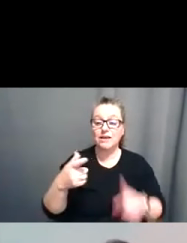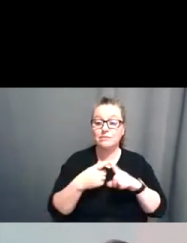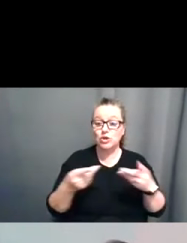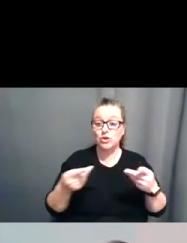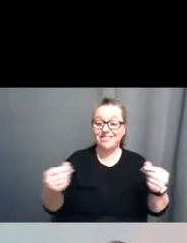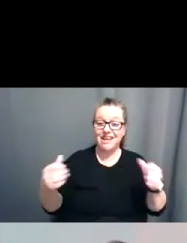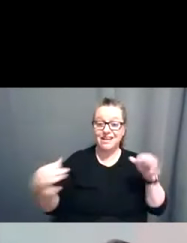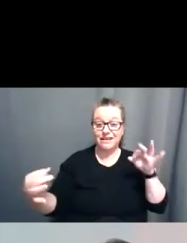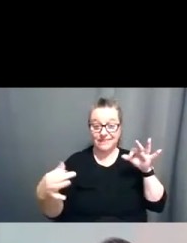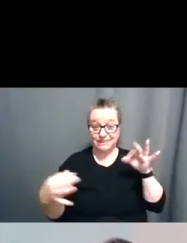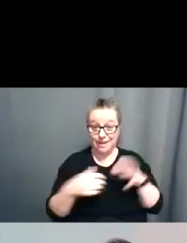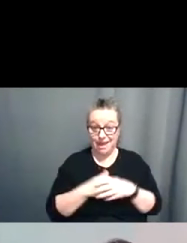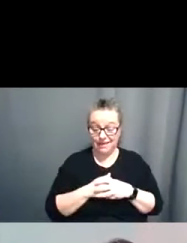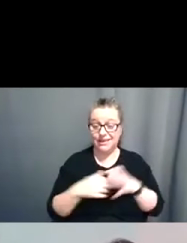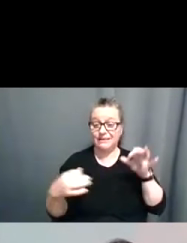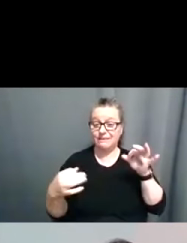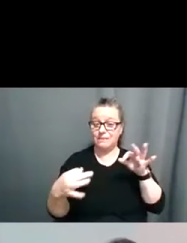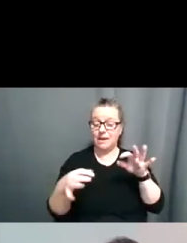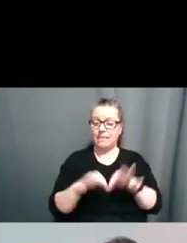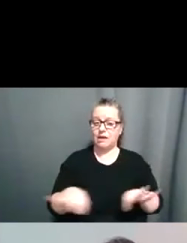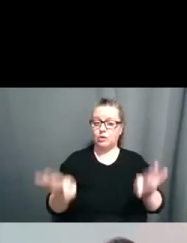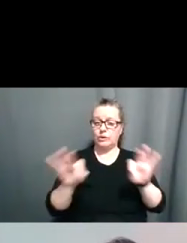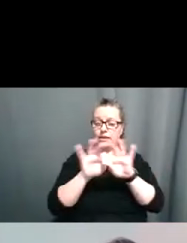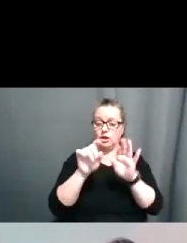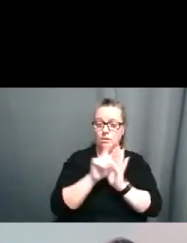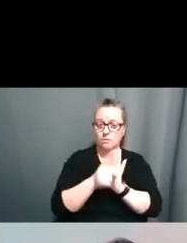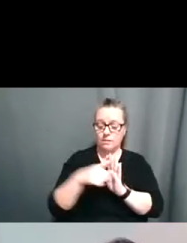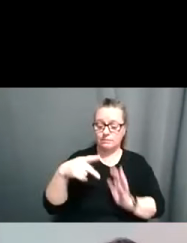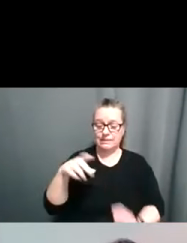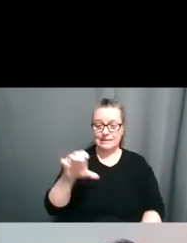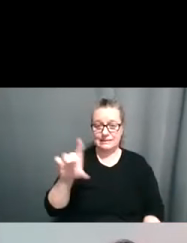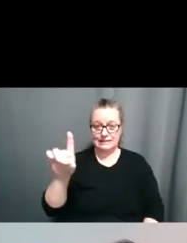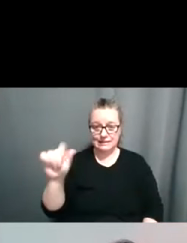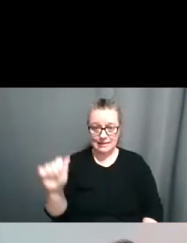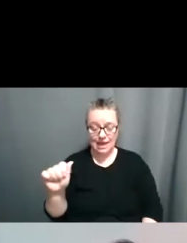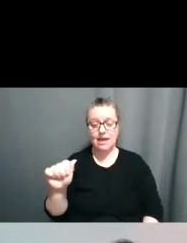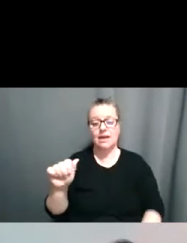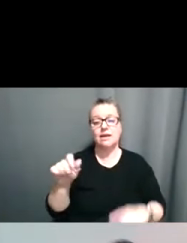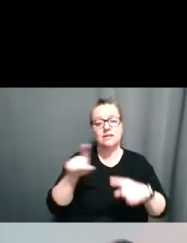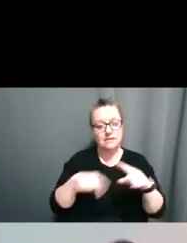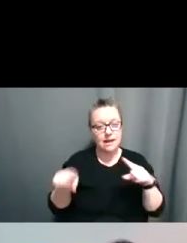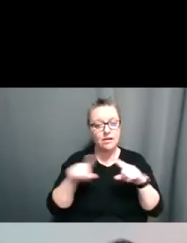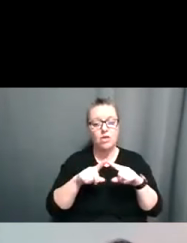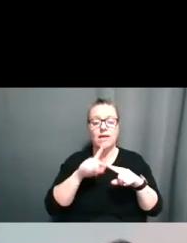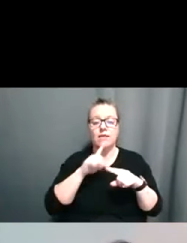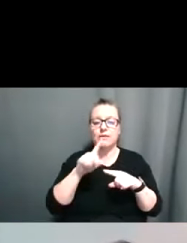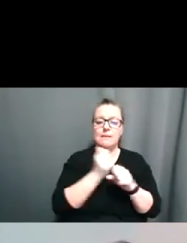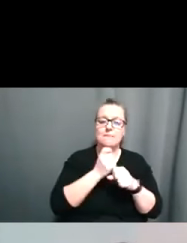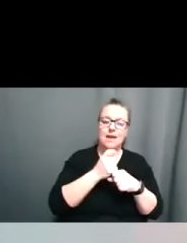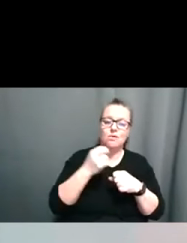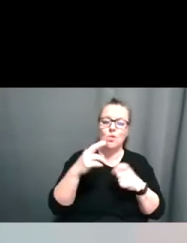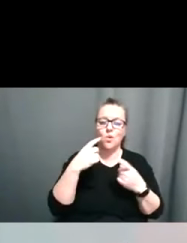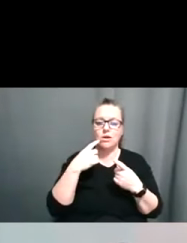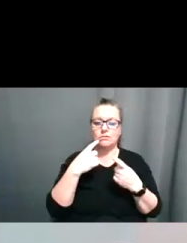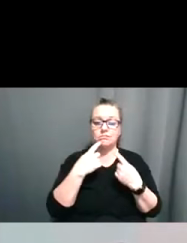said, feedback is that critical moment in the PDCA accountability cycle that's really make or break for all of us.